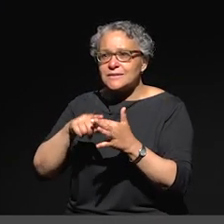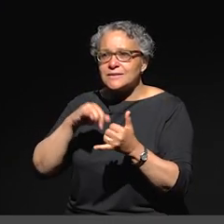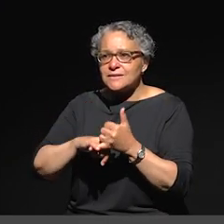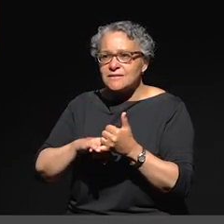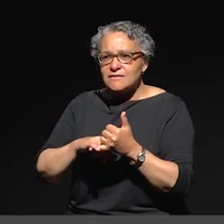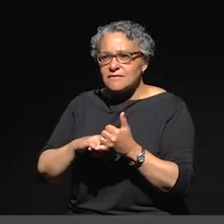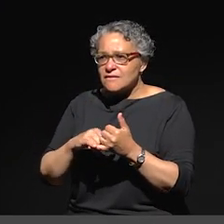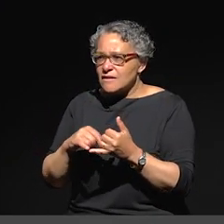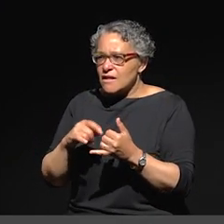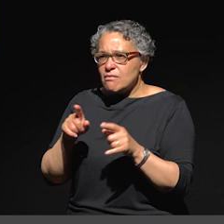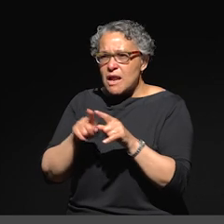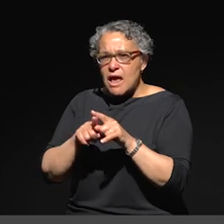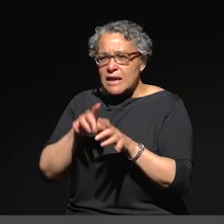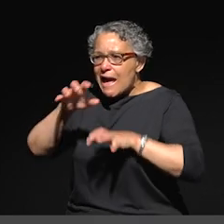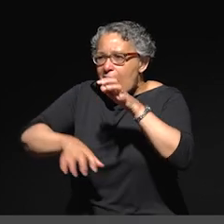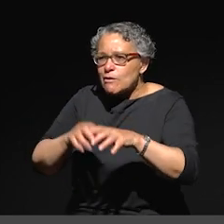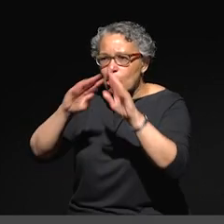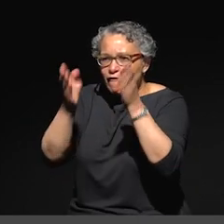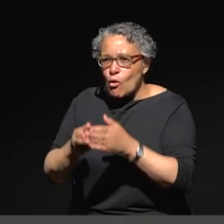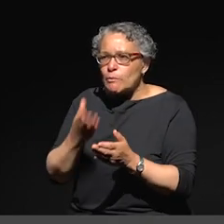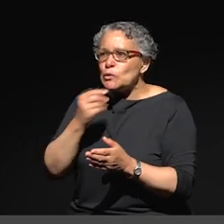vegetal and animalistic forms that you use for decoration.